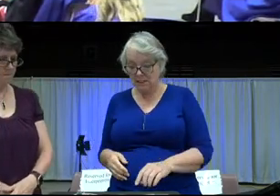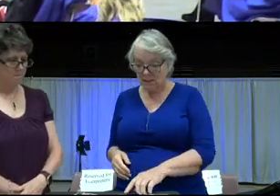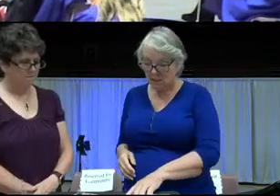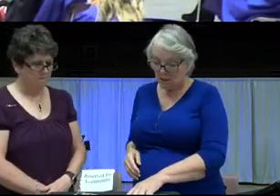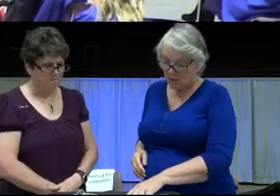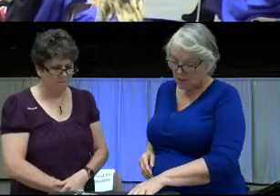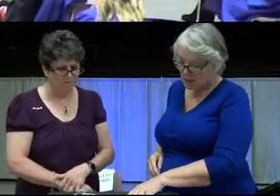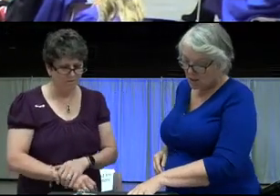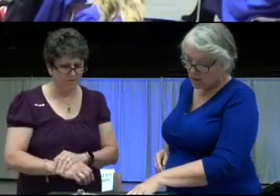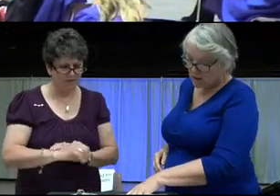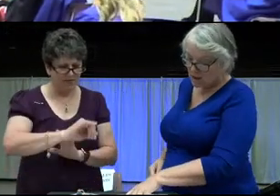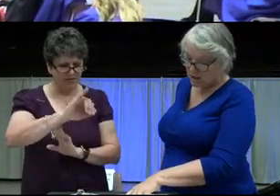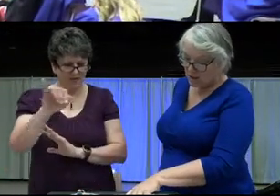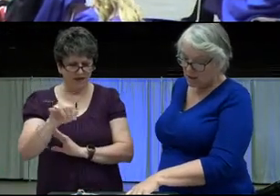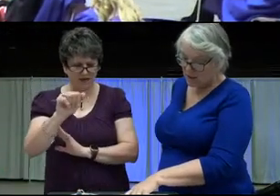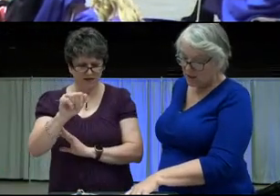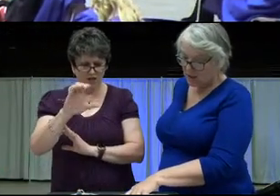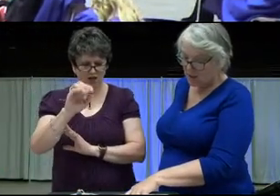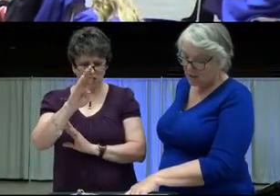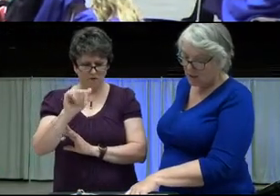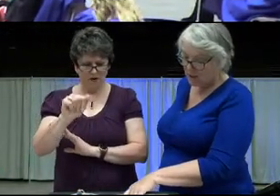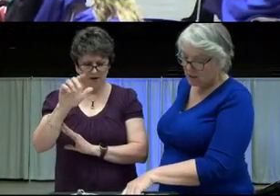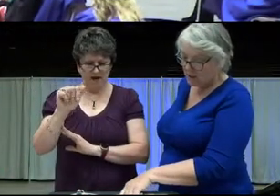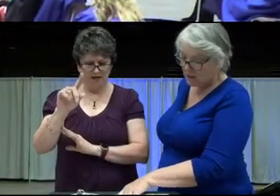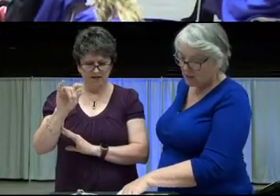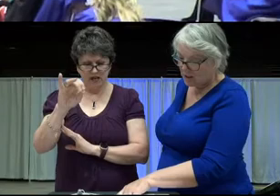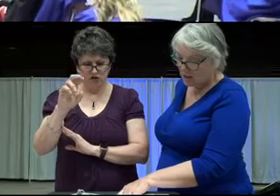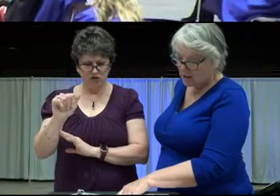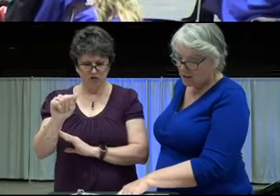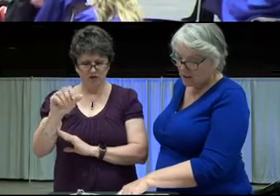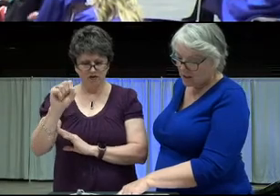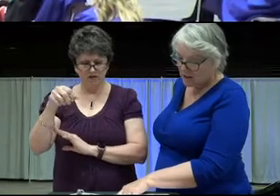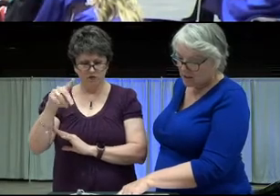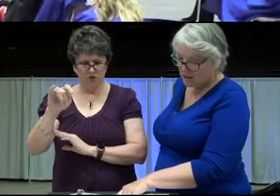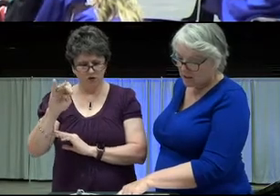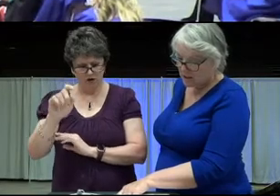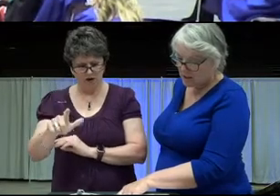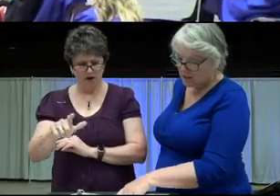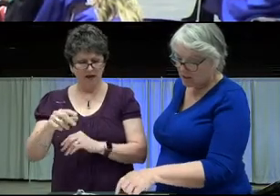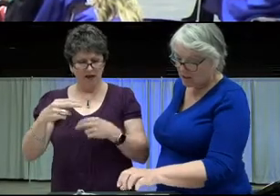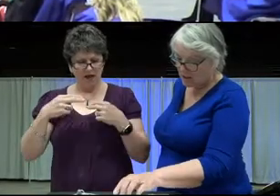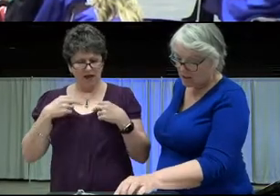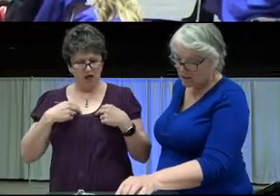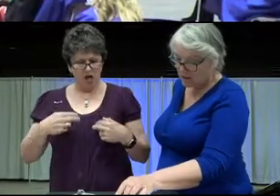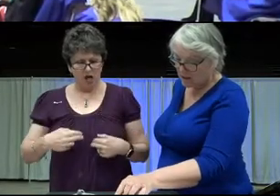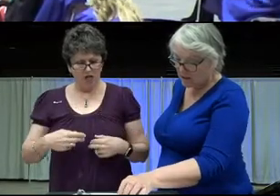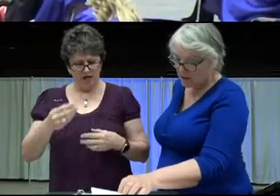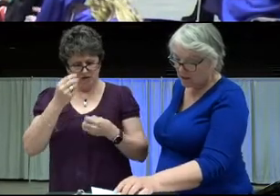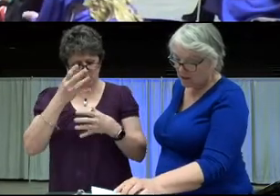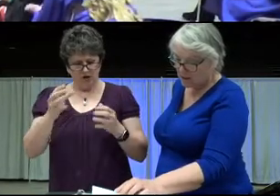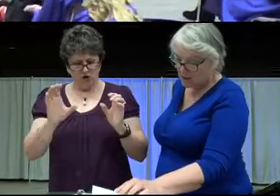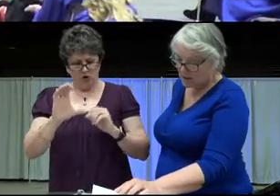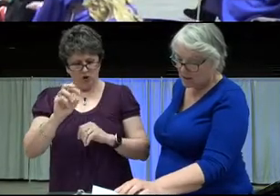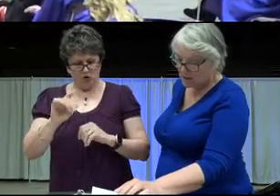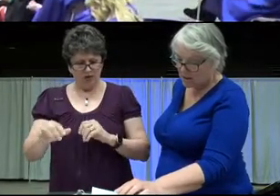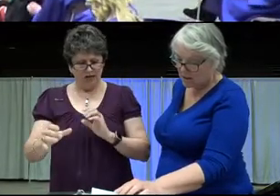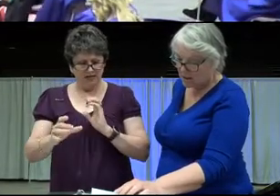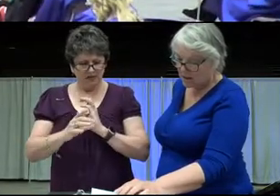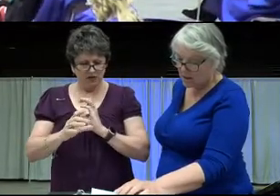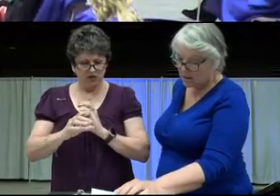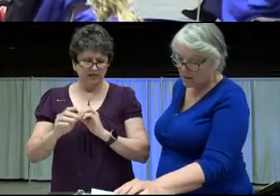Jacoba Alexandra Spurlock, Certificate of Applied Science, Health Information Coding Specialist, High Honors.